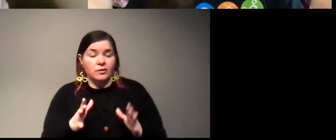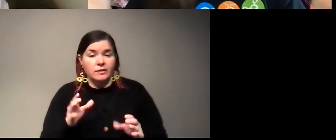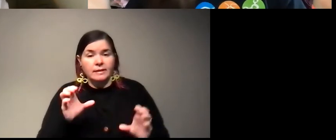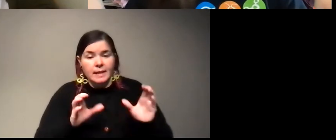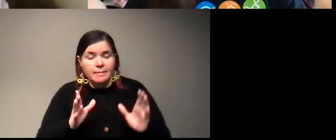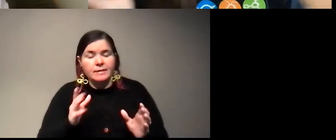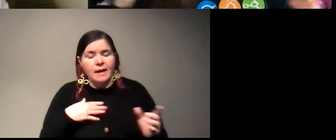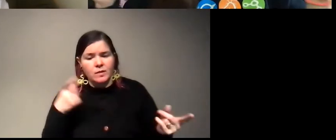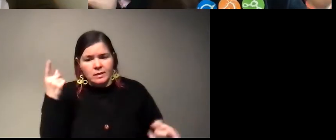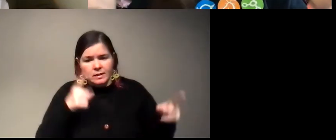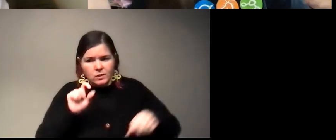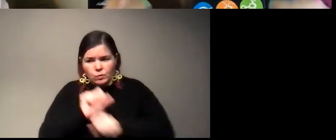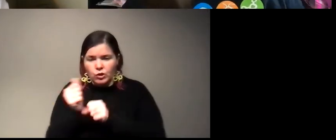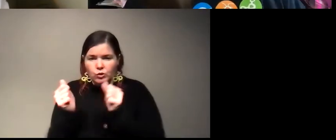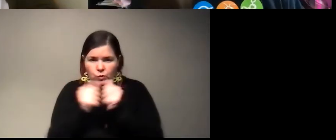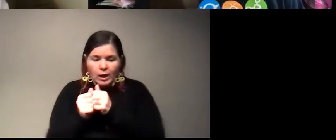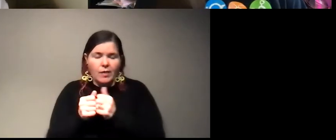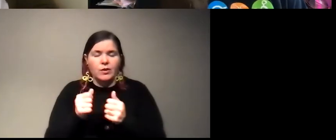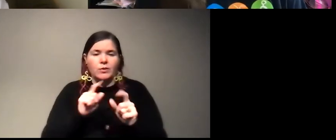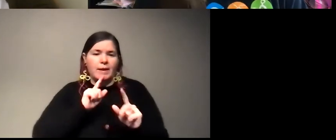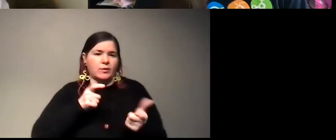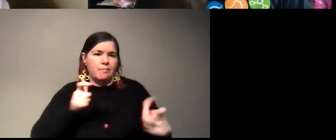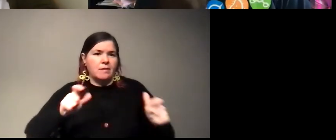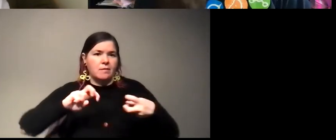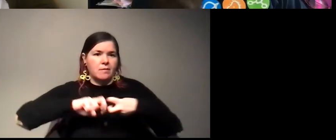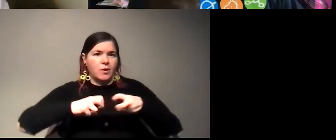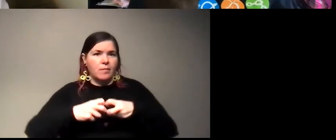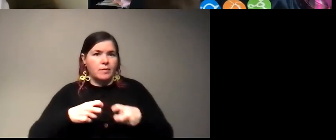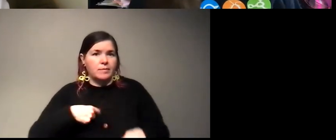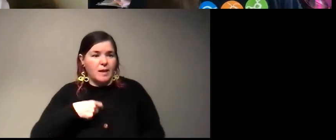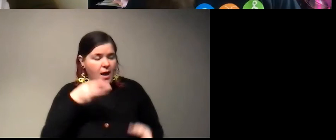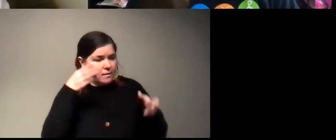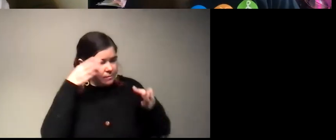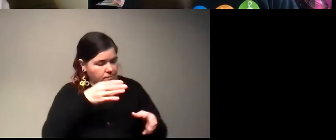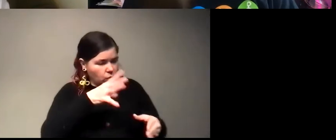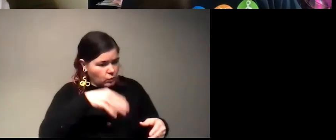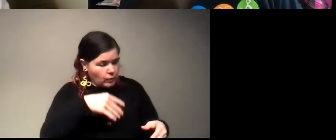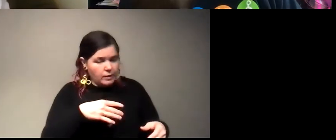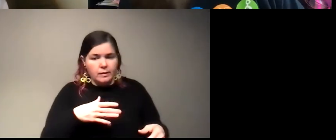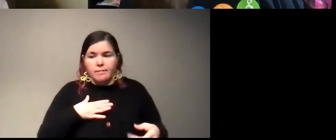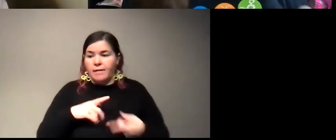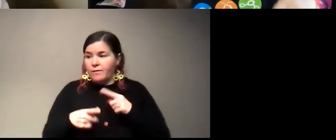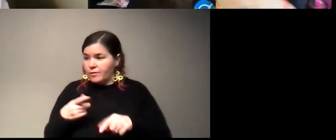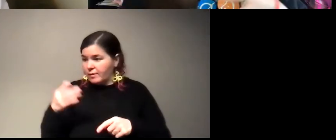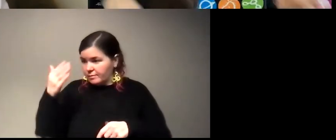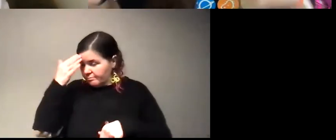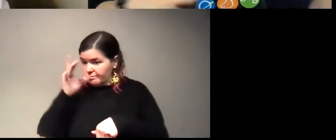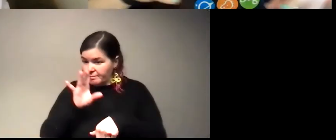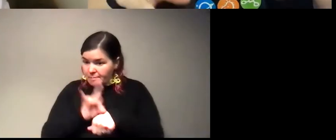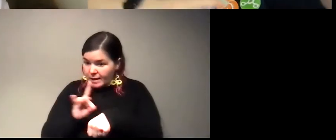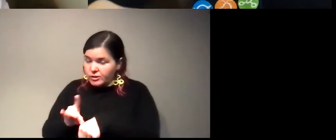work together to answer these big problems, because I only know about squid and my buddy knows a lot about bacteria, and